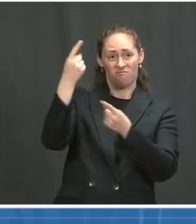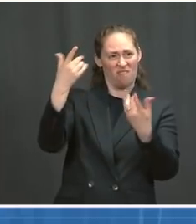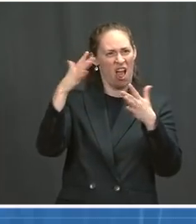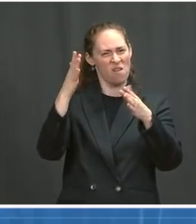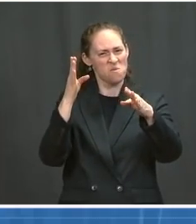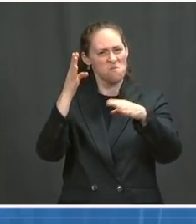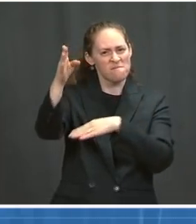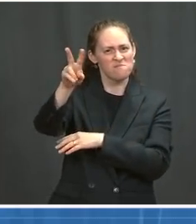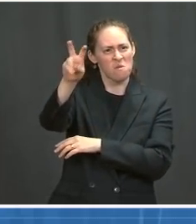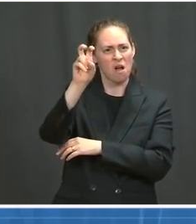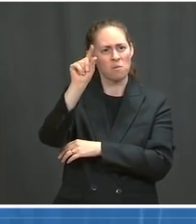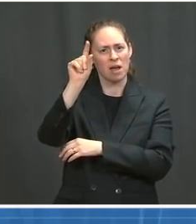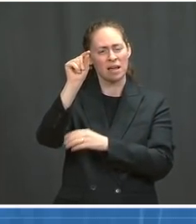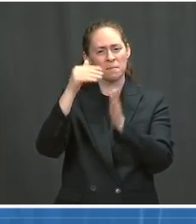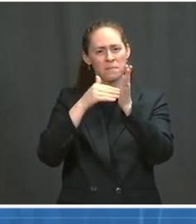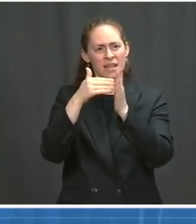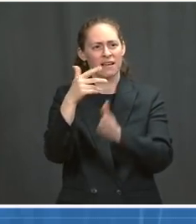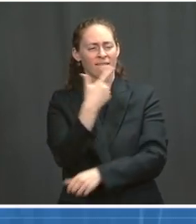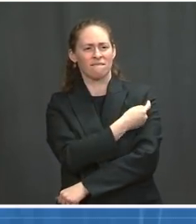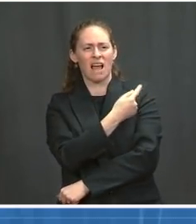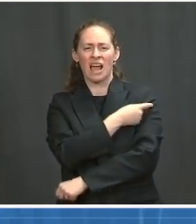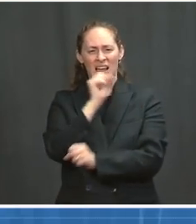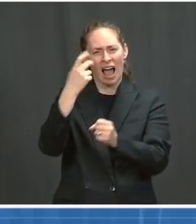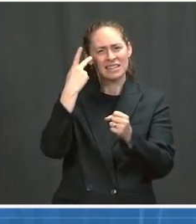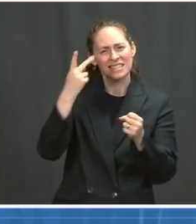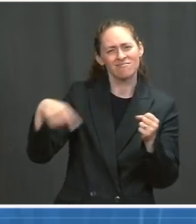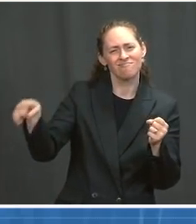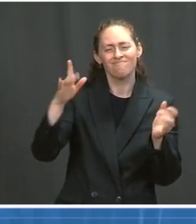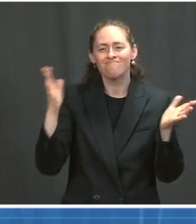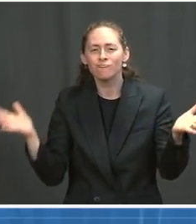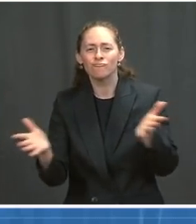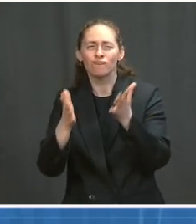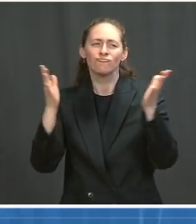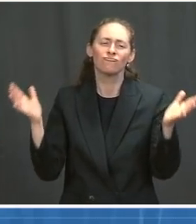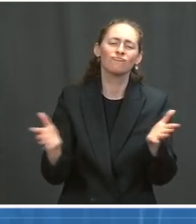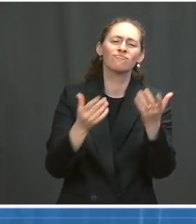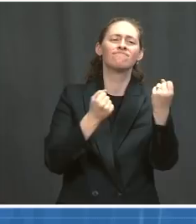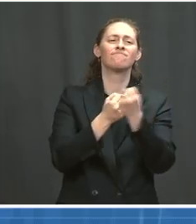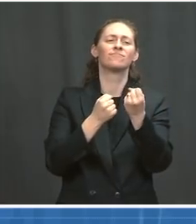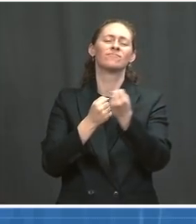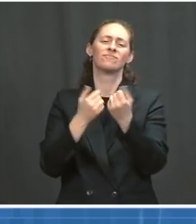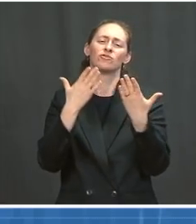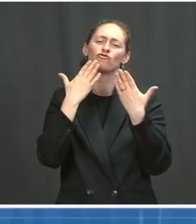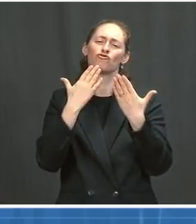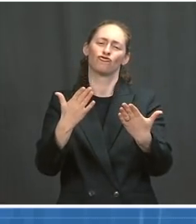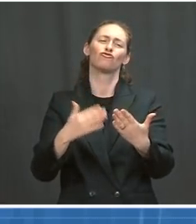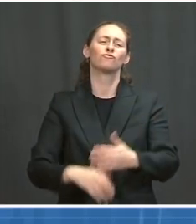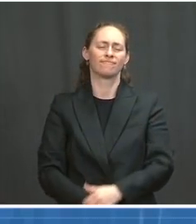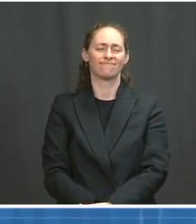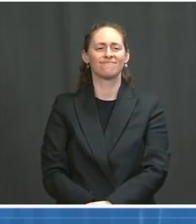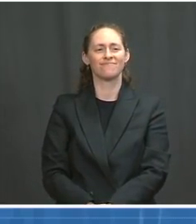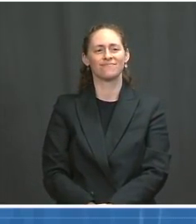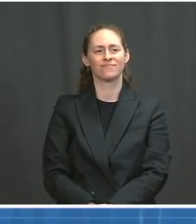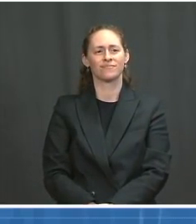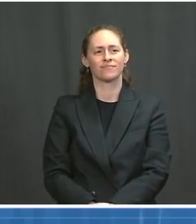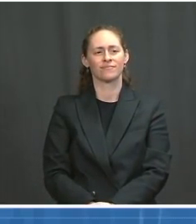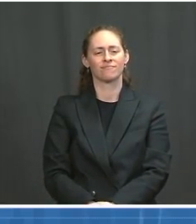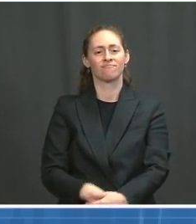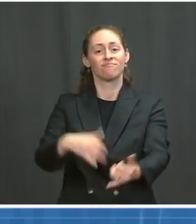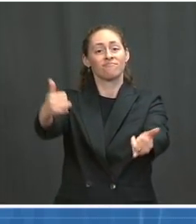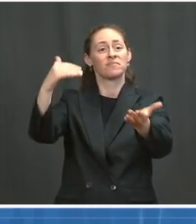of 70% of adult Americans with at least one shot by July 4th, each of us doing our